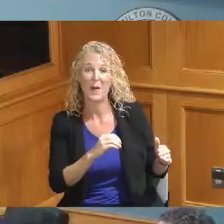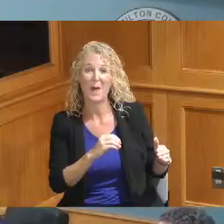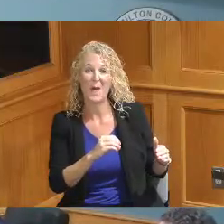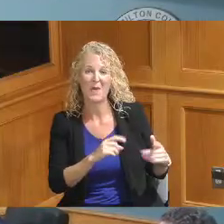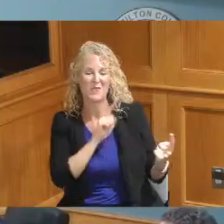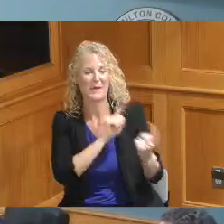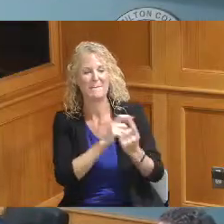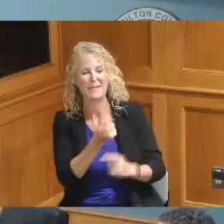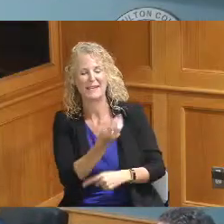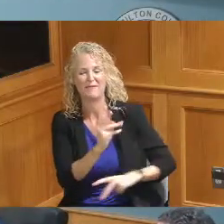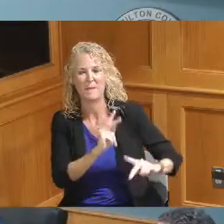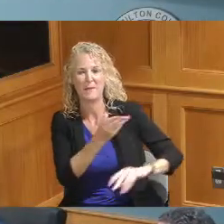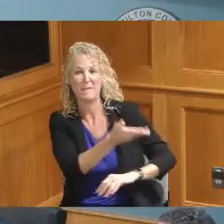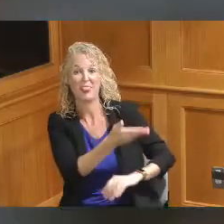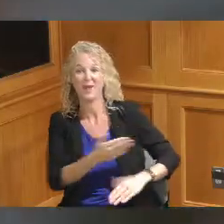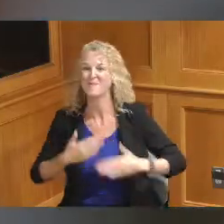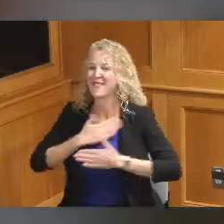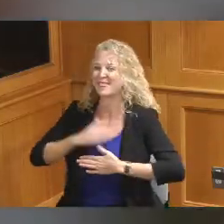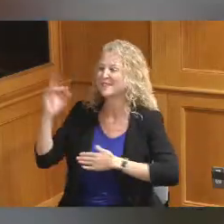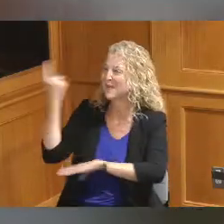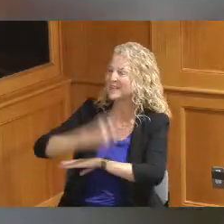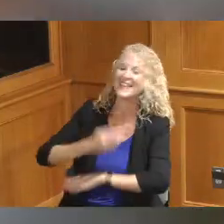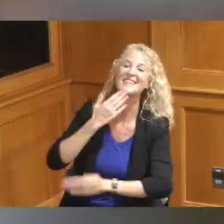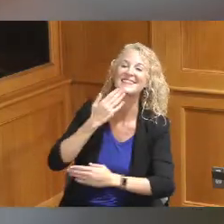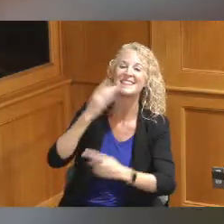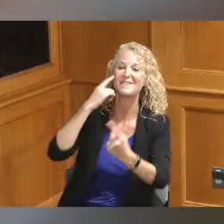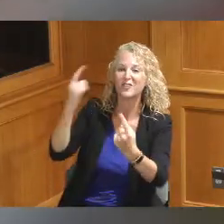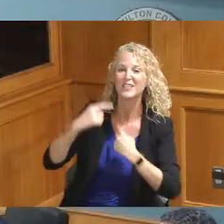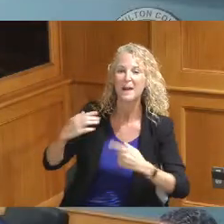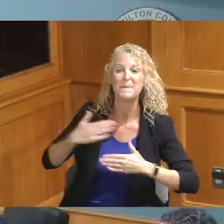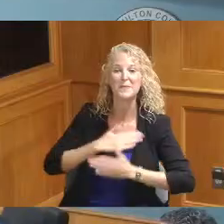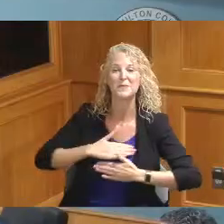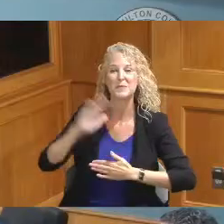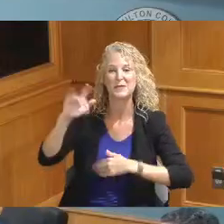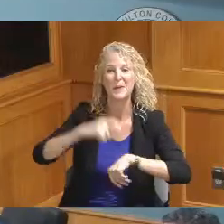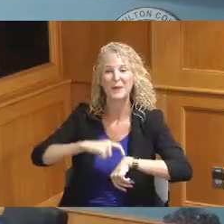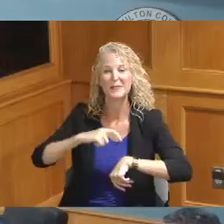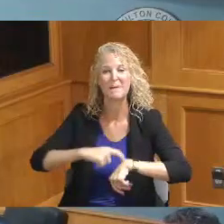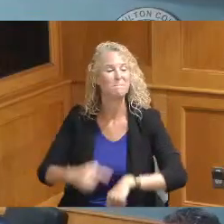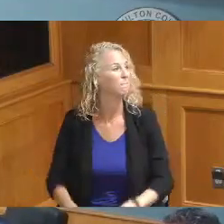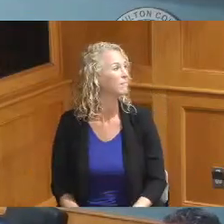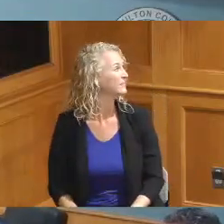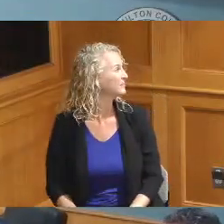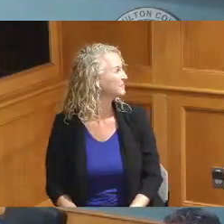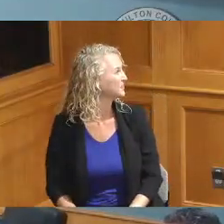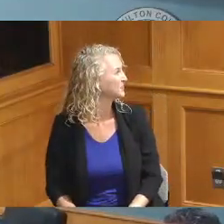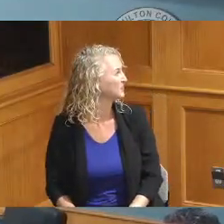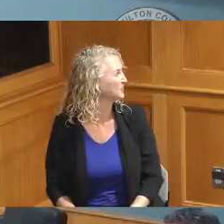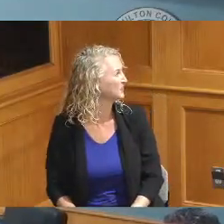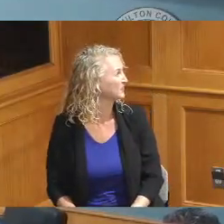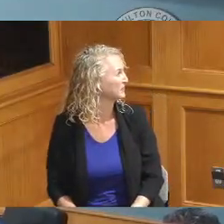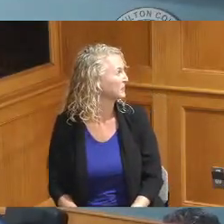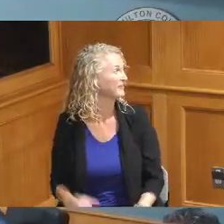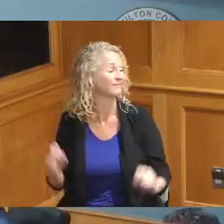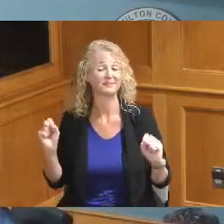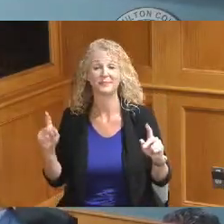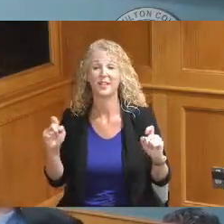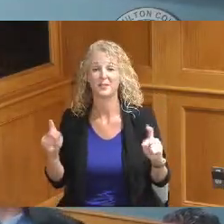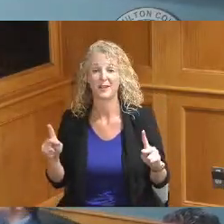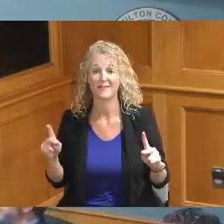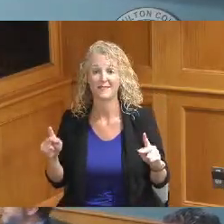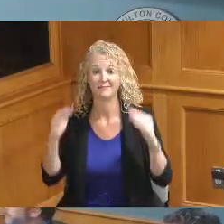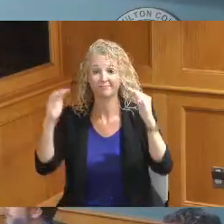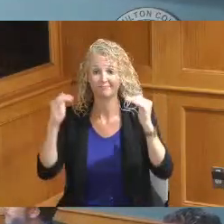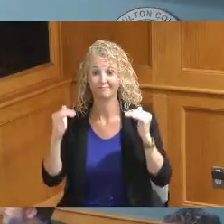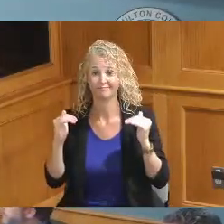Oh, very good. All right. Enjoy your day. Thanks for stopping through. We appreciate it. I'm so sorry, Commissioner. All right. I'm going to